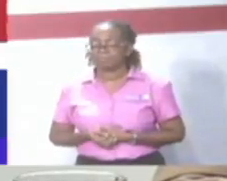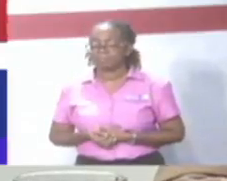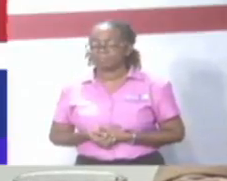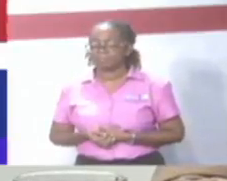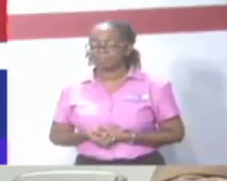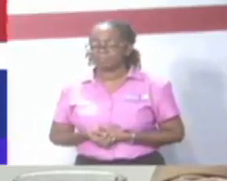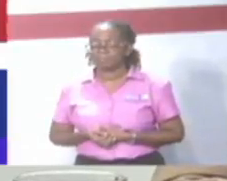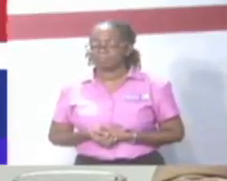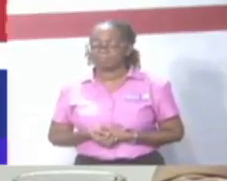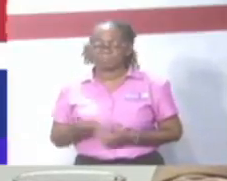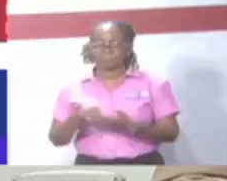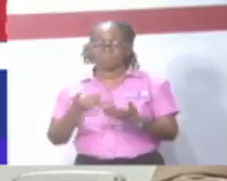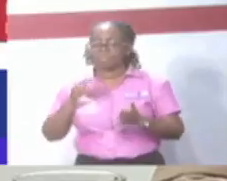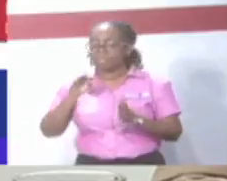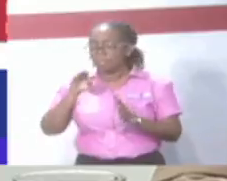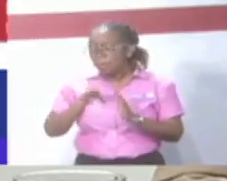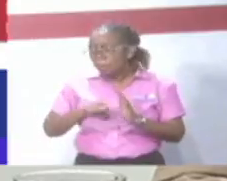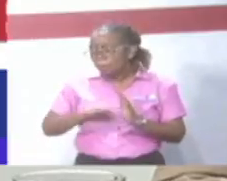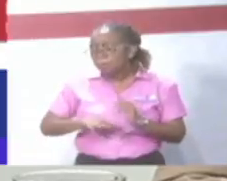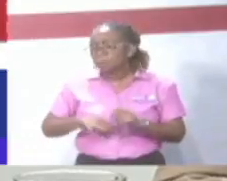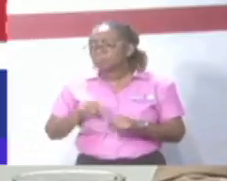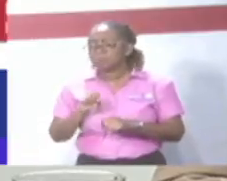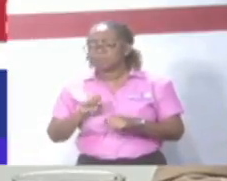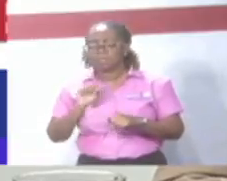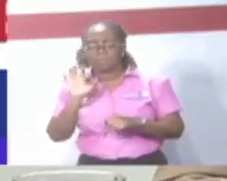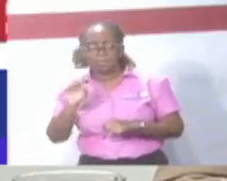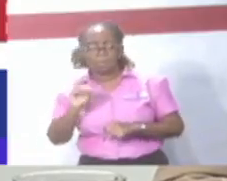increase we saw was with the Johnson & Johnson.